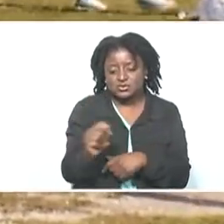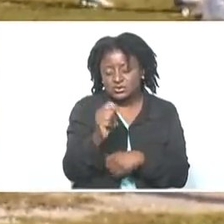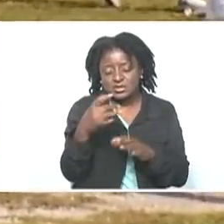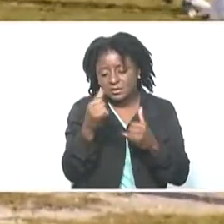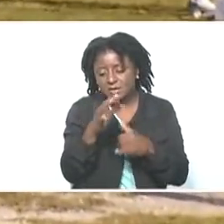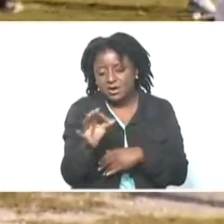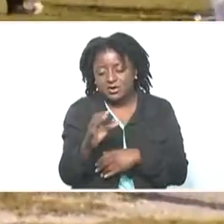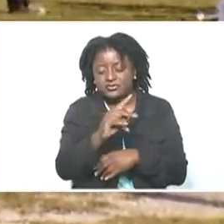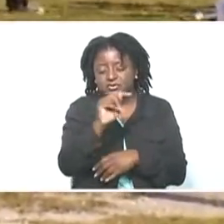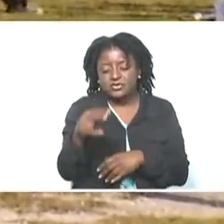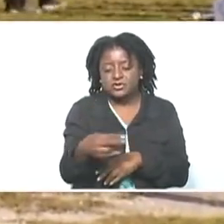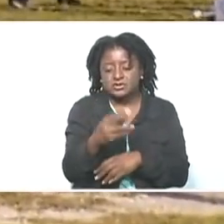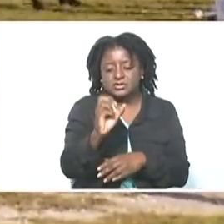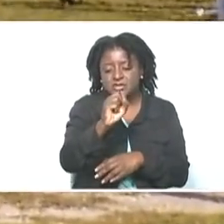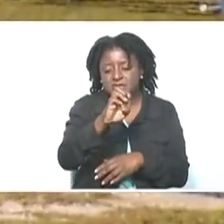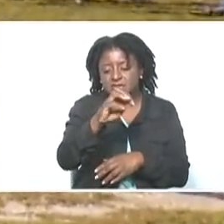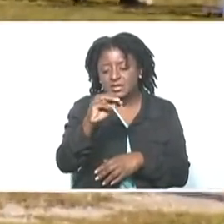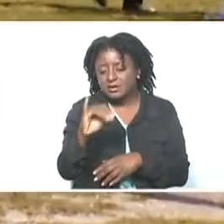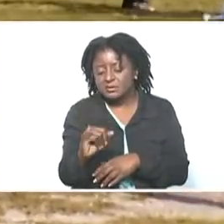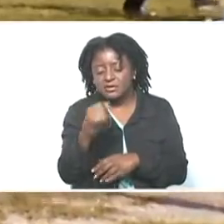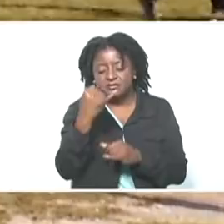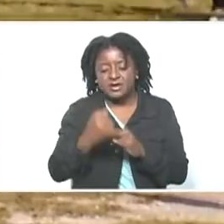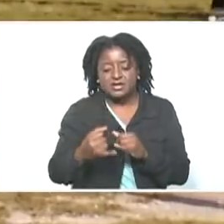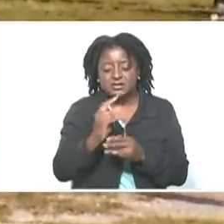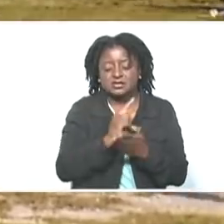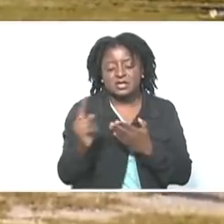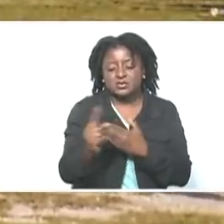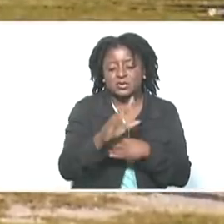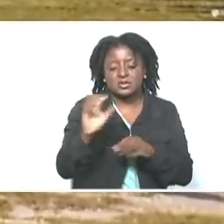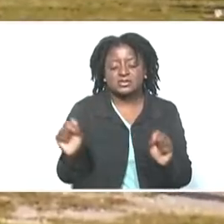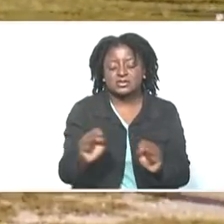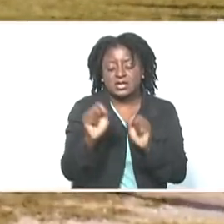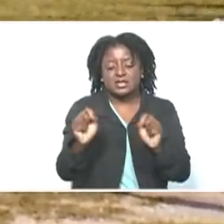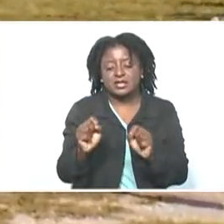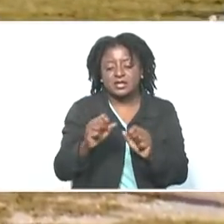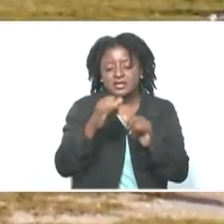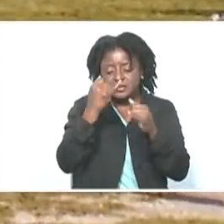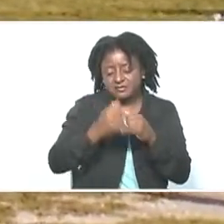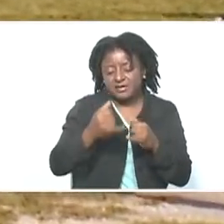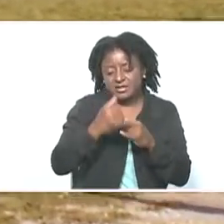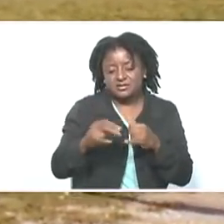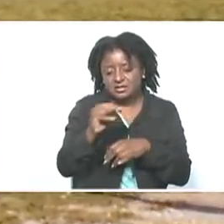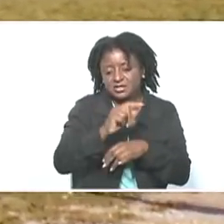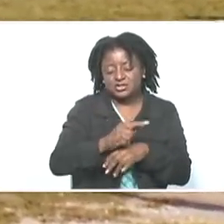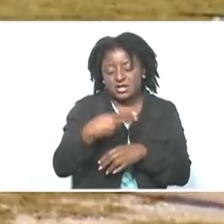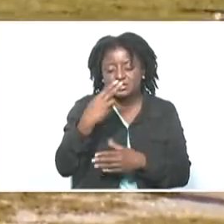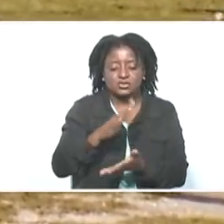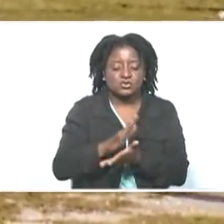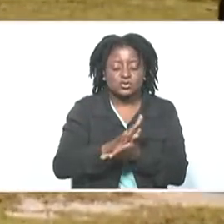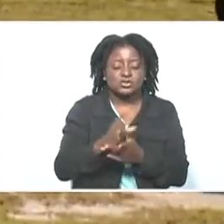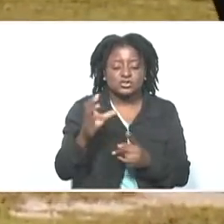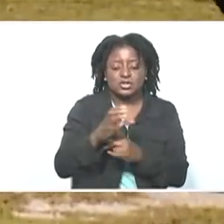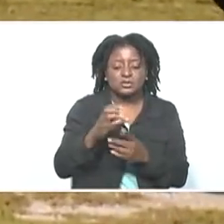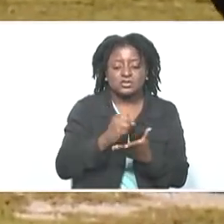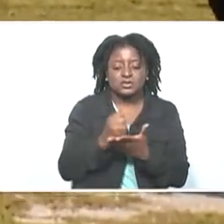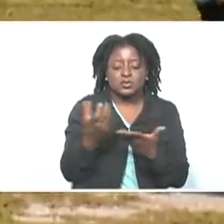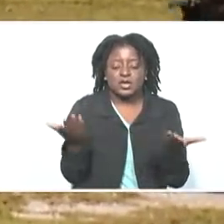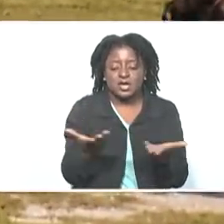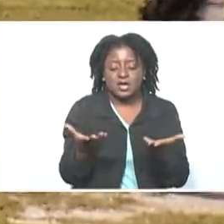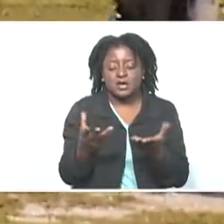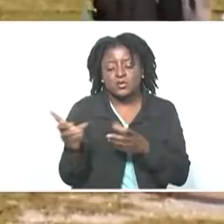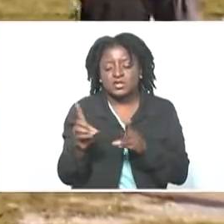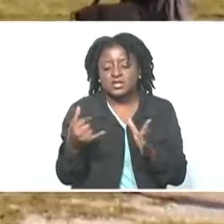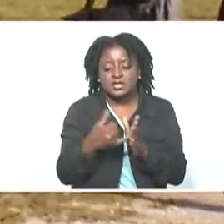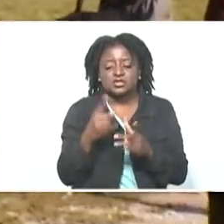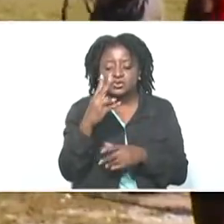will be the semi-finals next week, and then on Saturday we'll have the finals of the National High School Championships over here. We did it 2 years ago. World Cup came